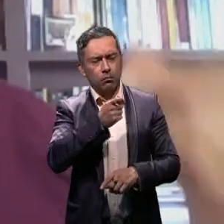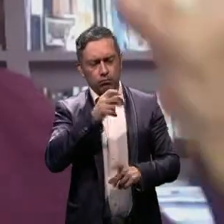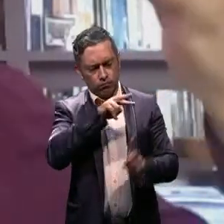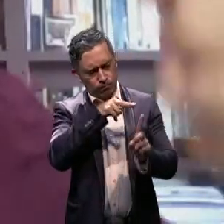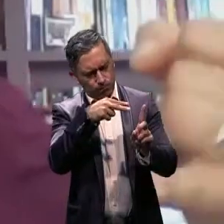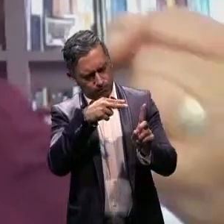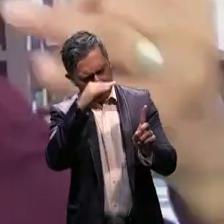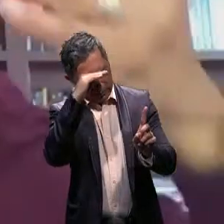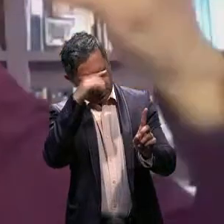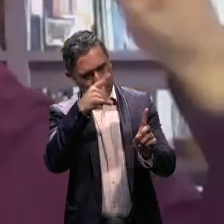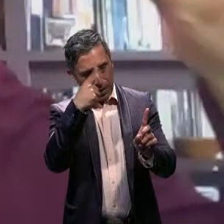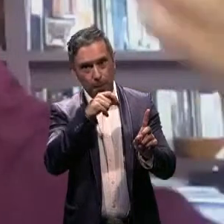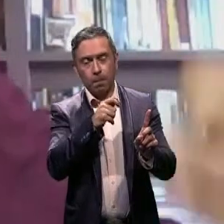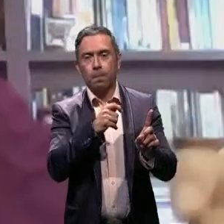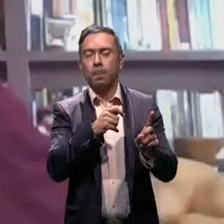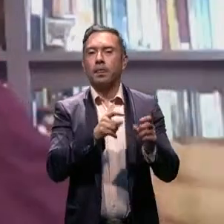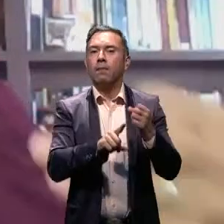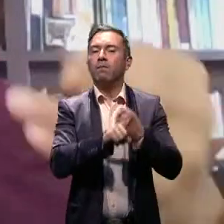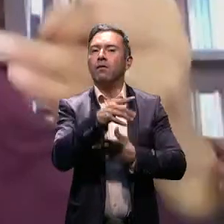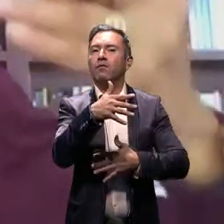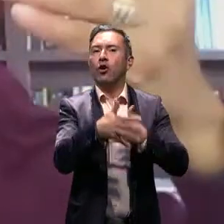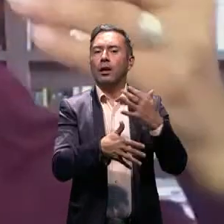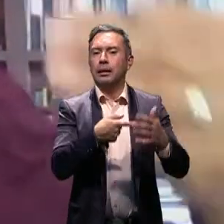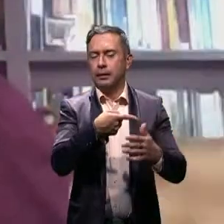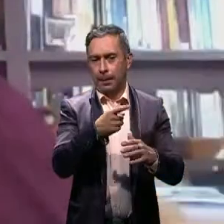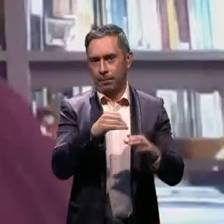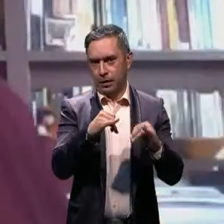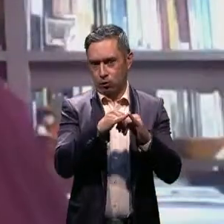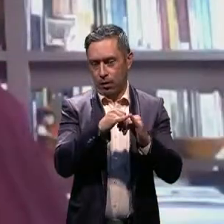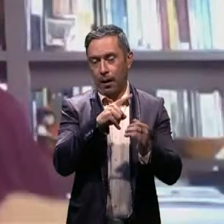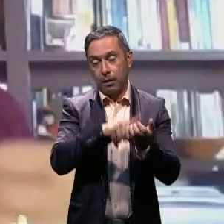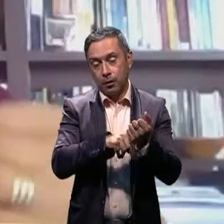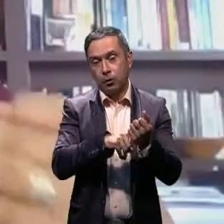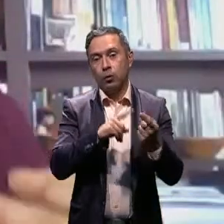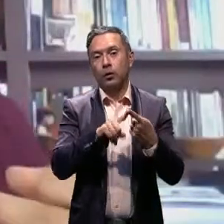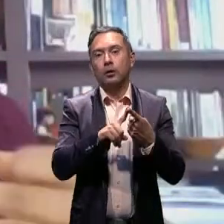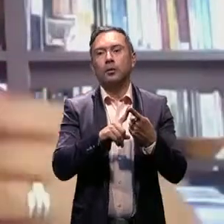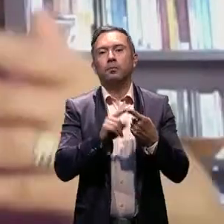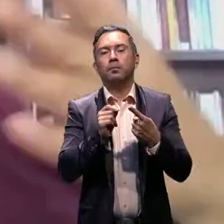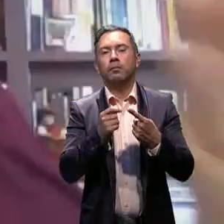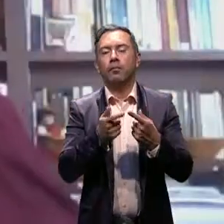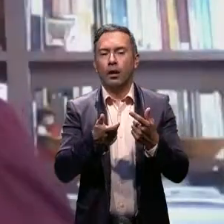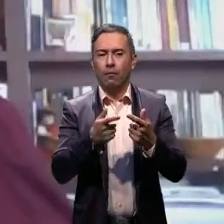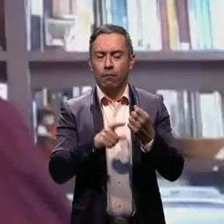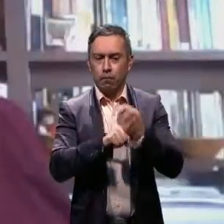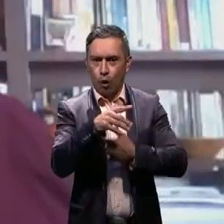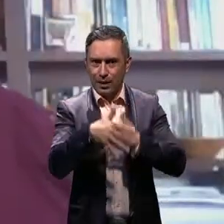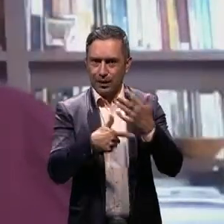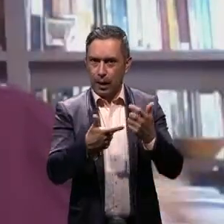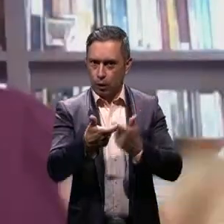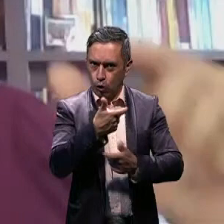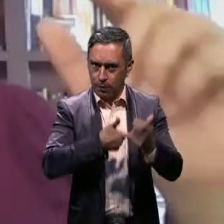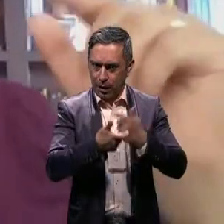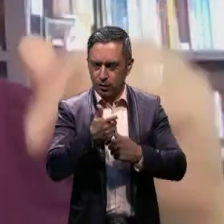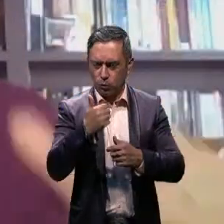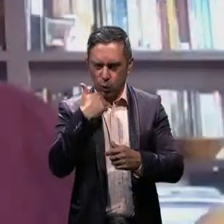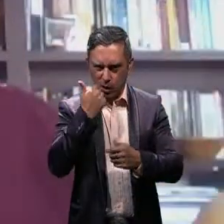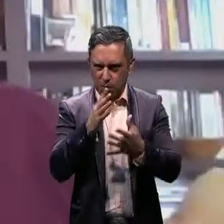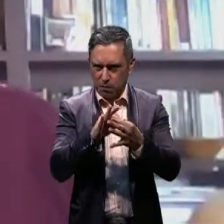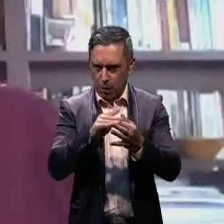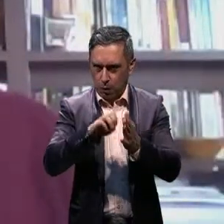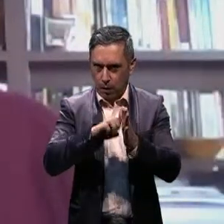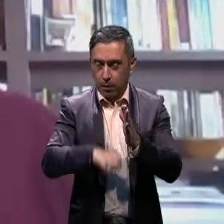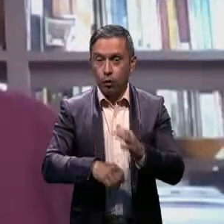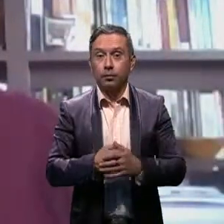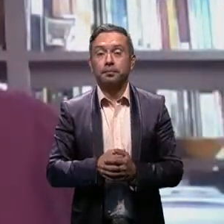and the perspective to attack symbolic violence, institutional violence, economic violence. And for example, I'm going